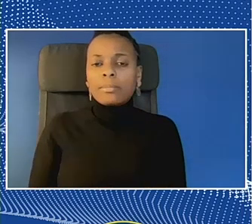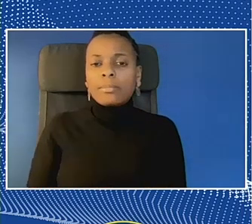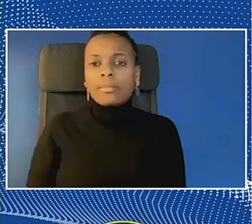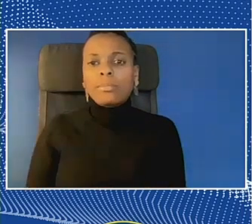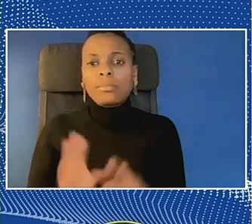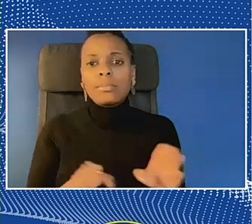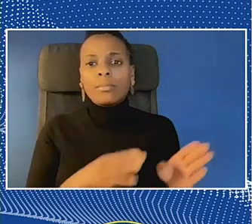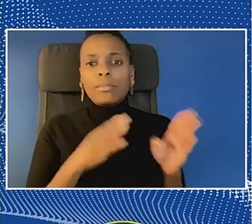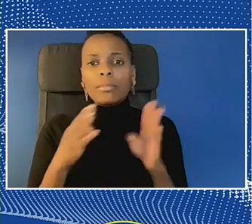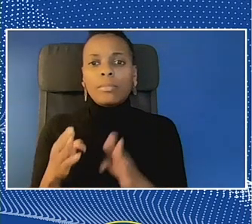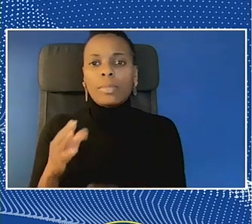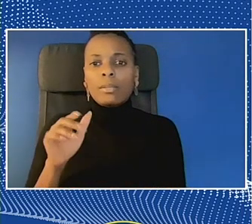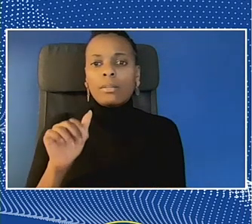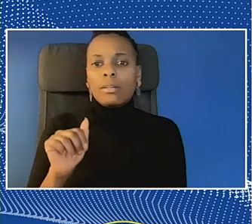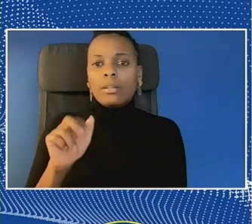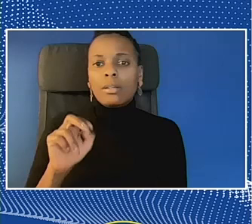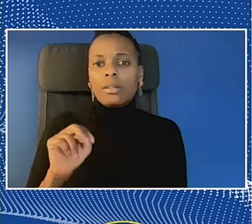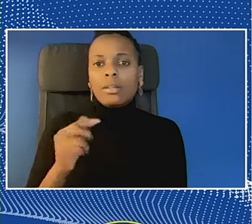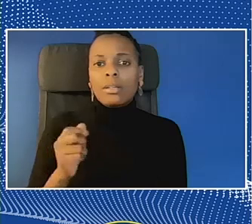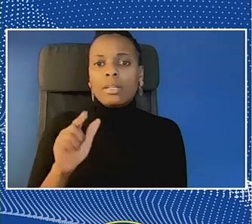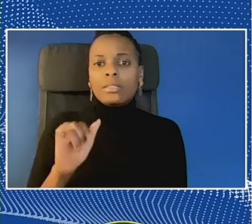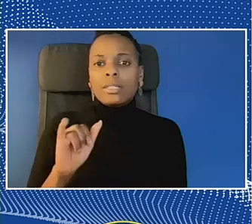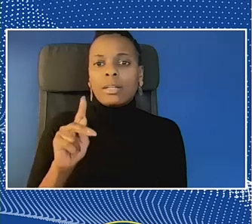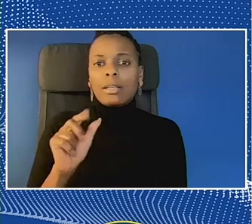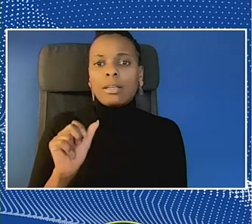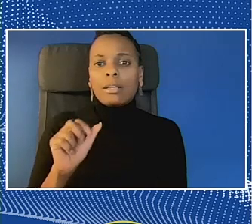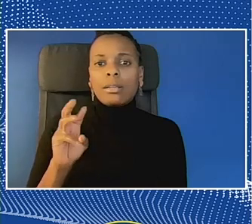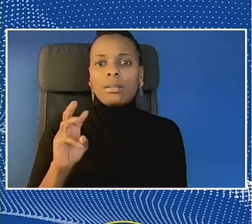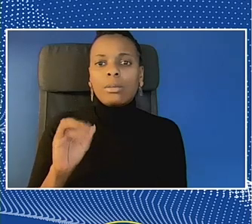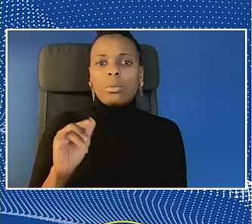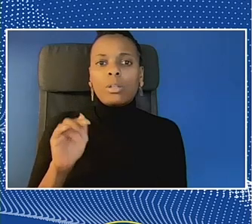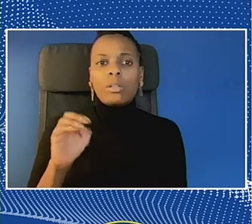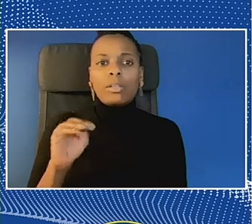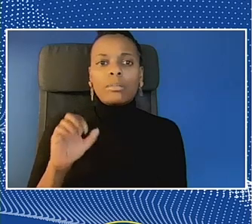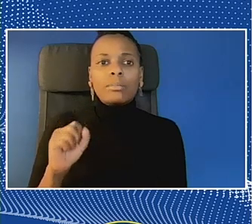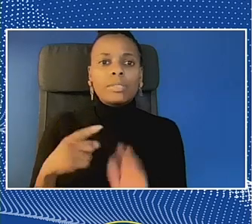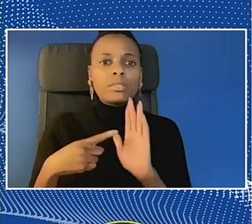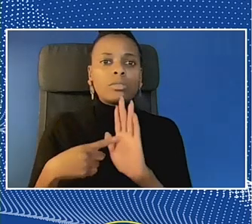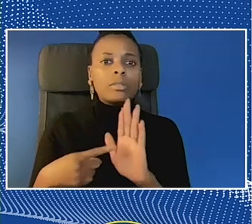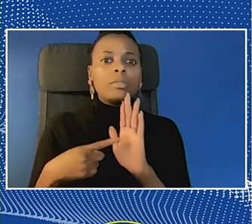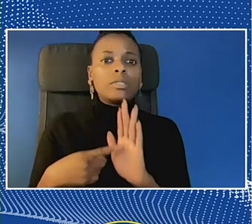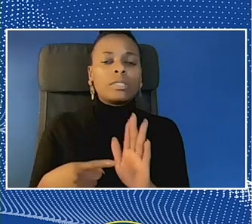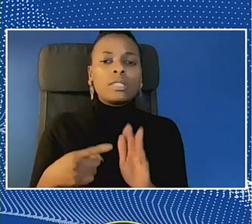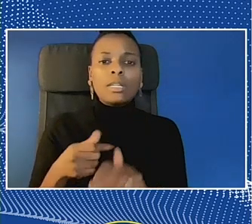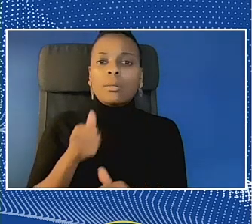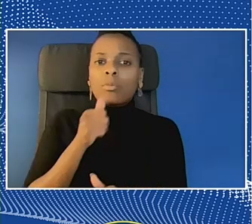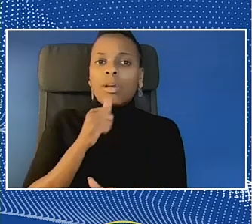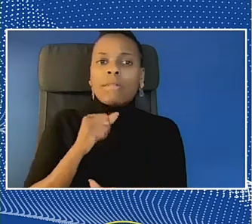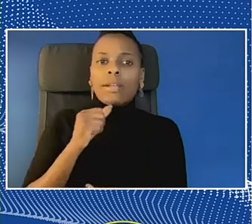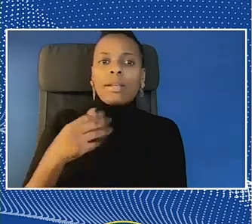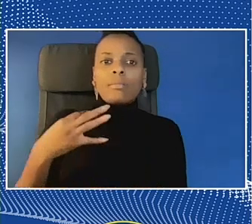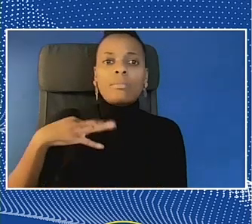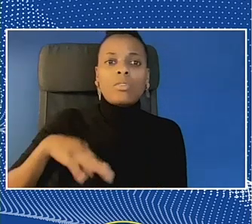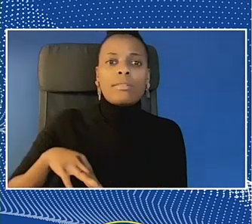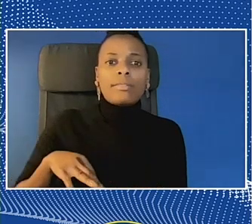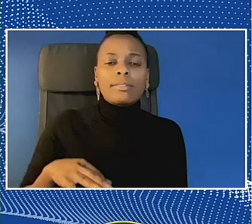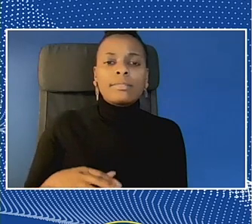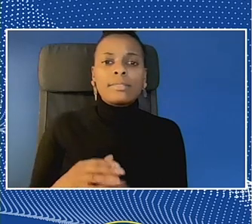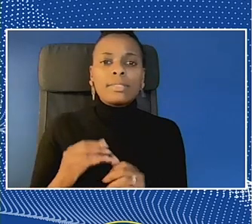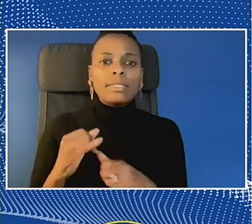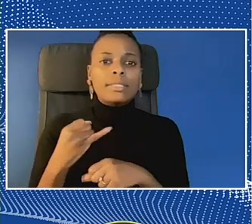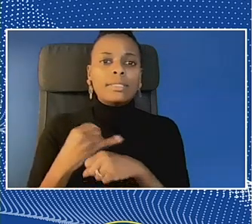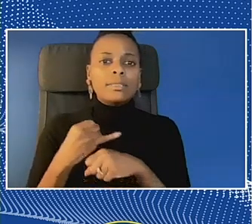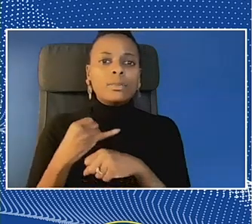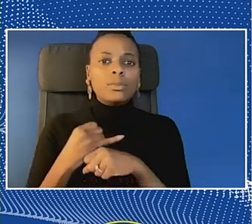Next, I have Angelica Williams. She's representing private nonprofit